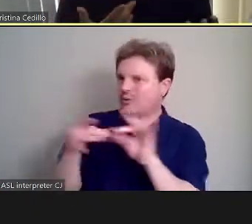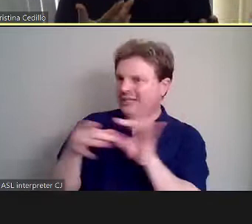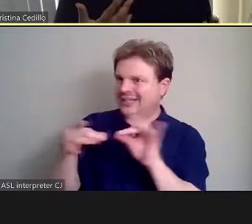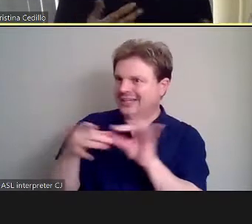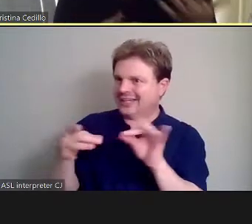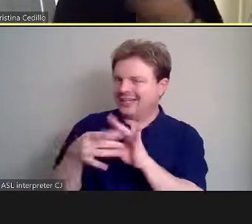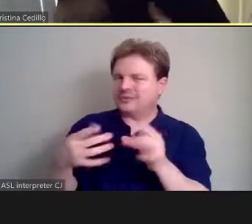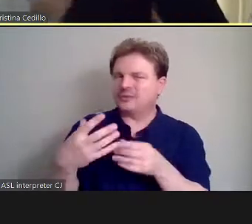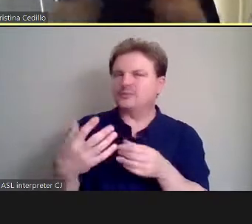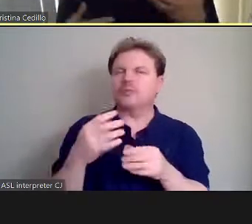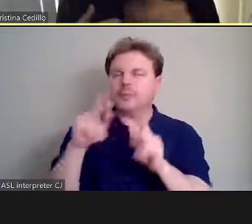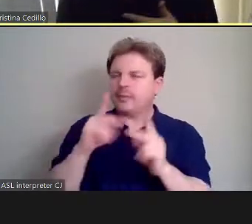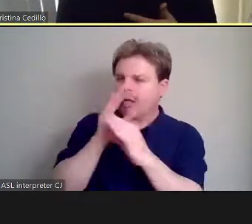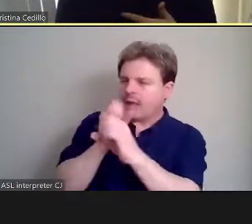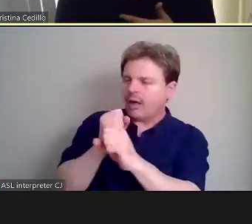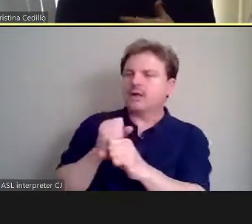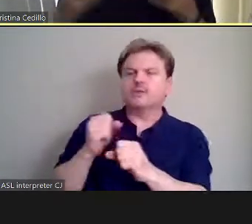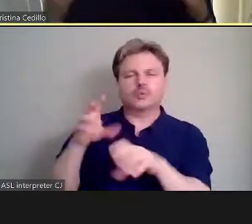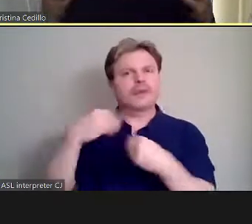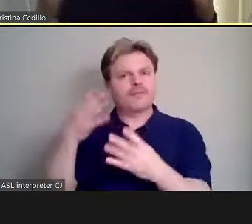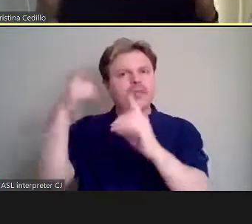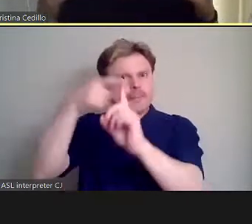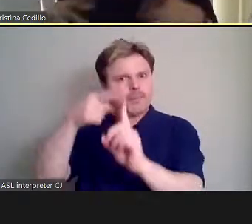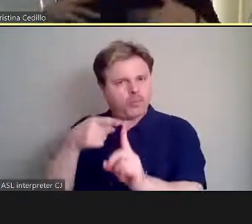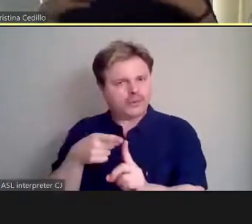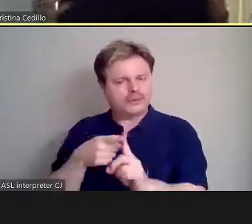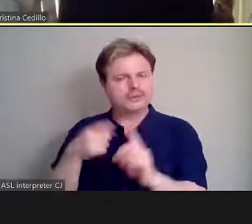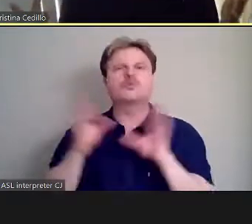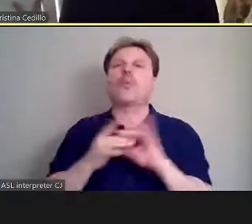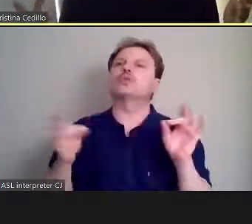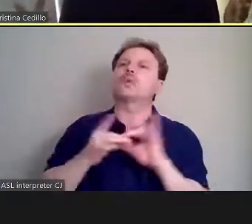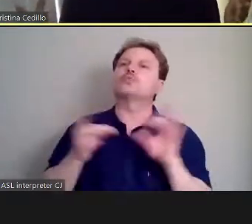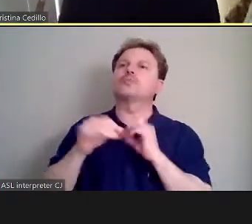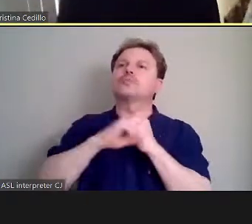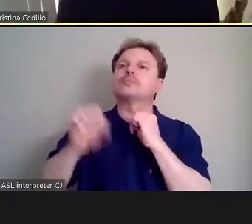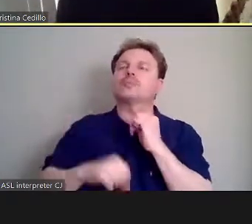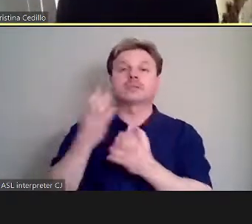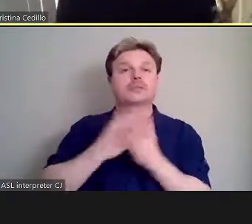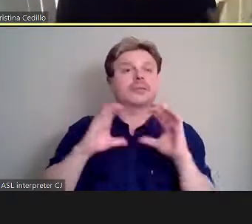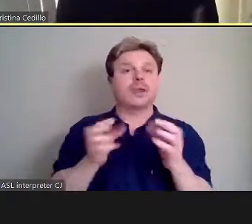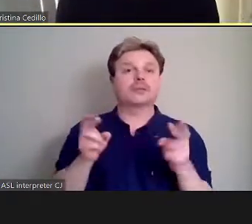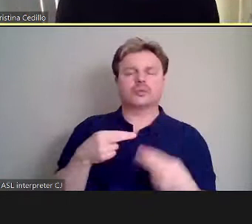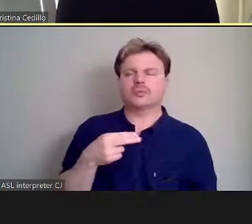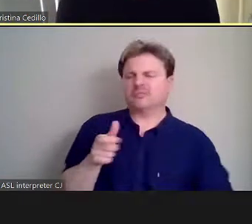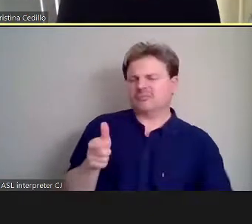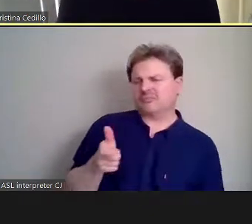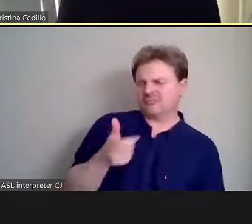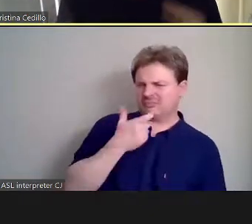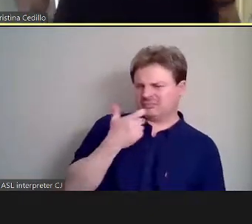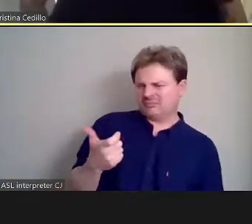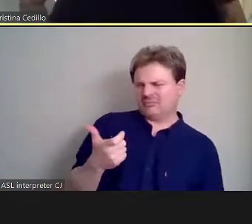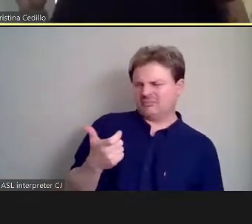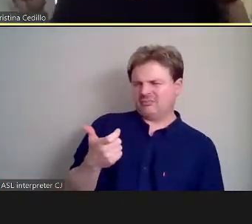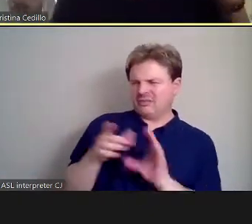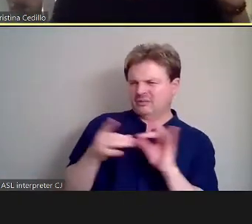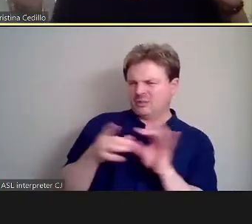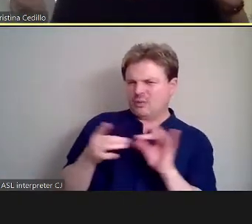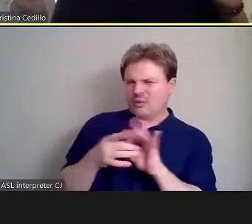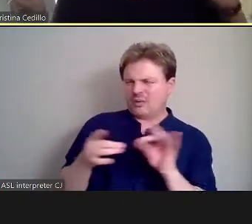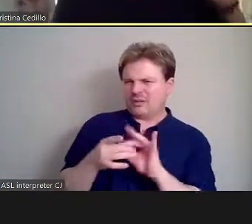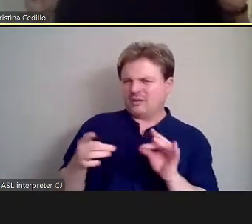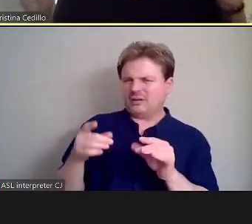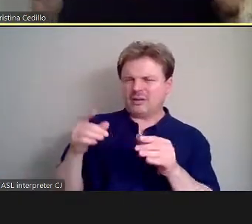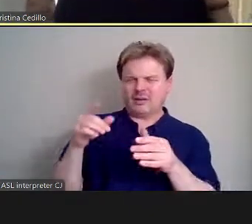that they're making. And in some classrooms, that's just not welcome because, you know, a student is supposed to